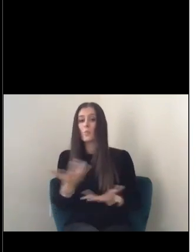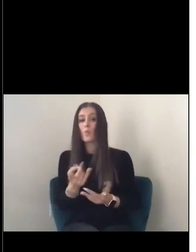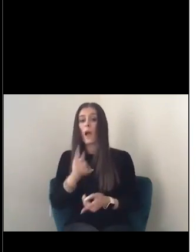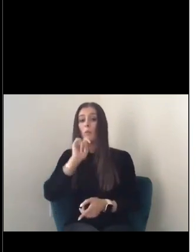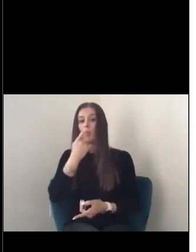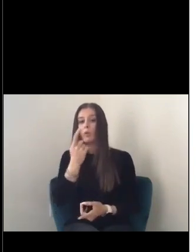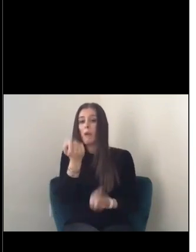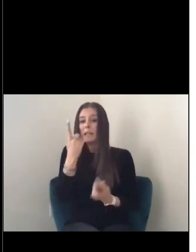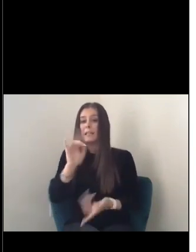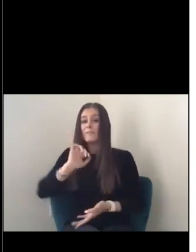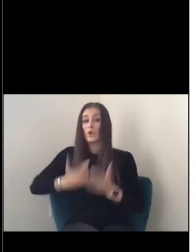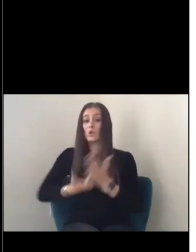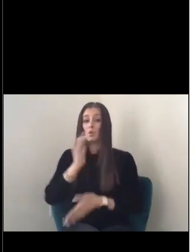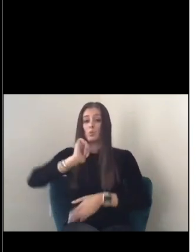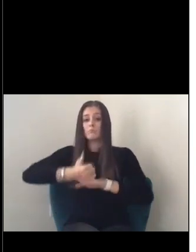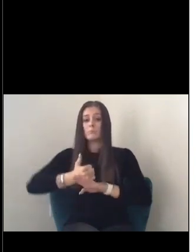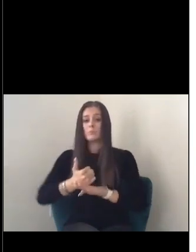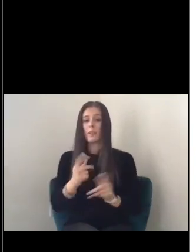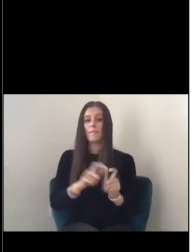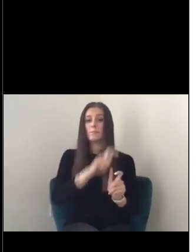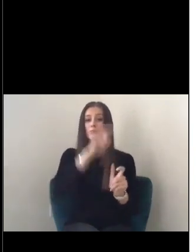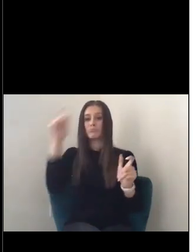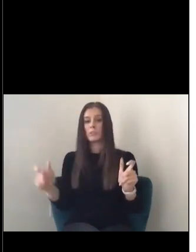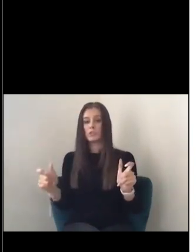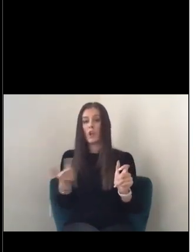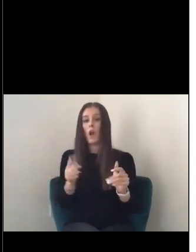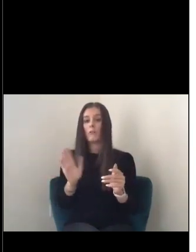propose a new footbridge over the A127.